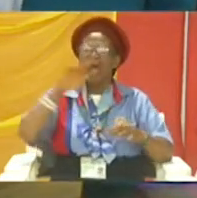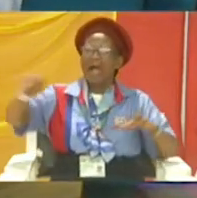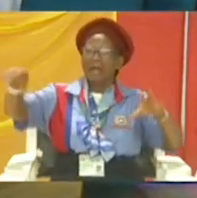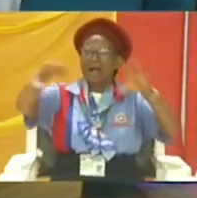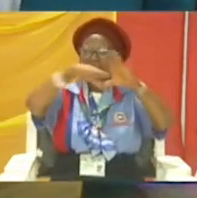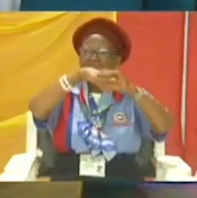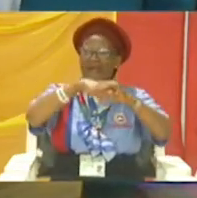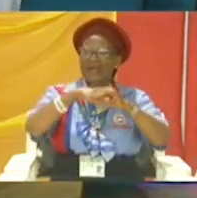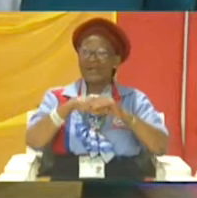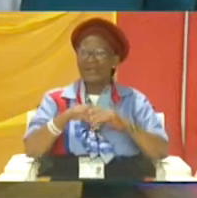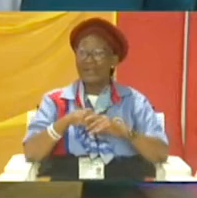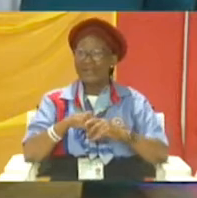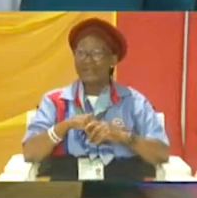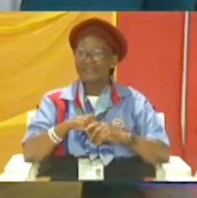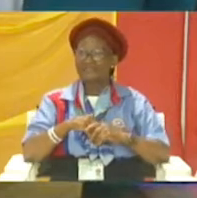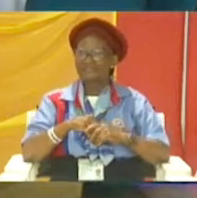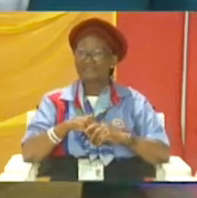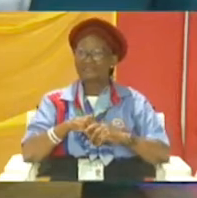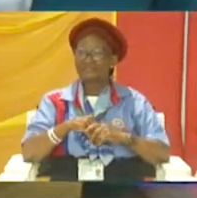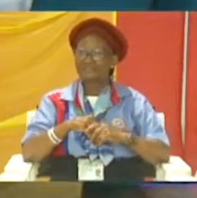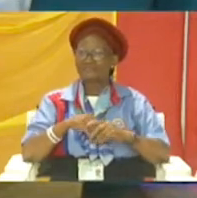a